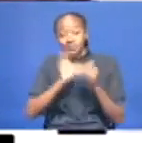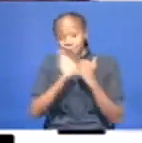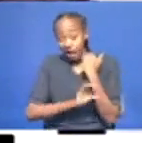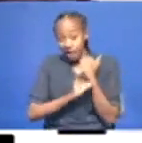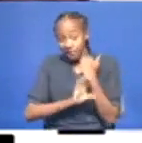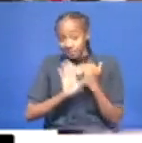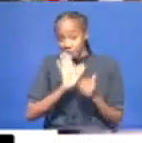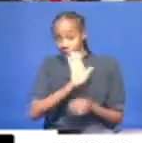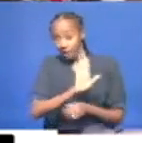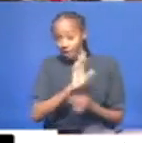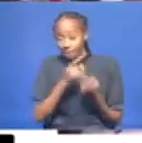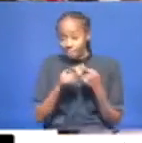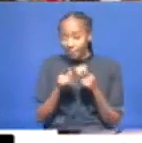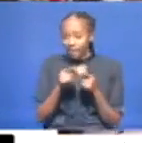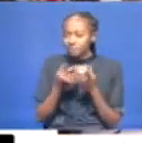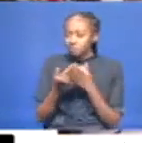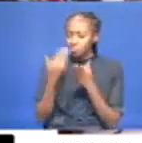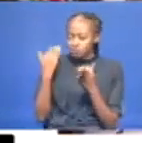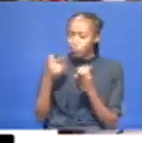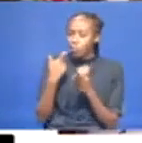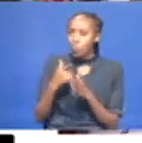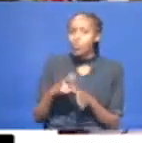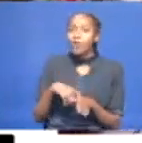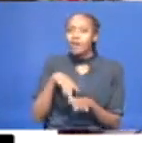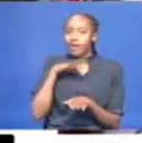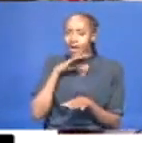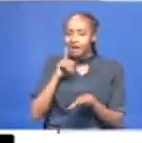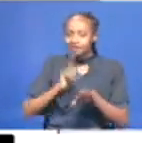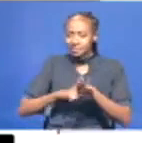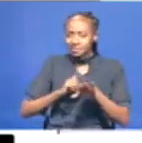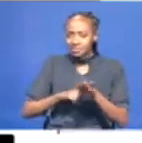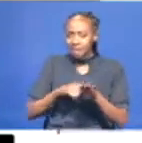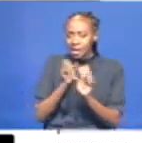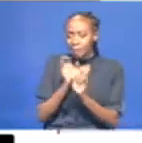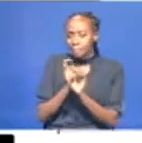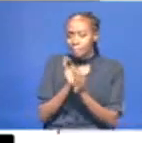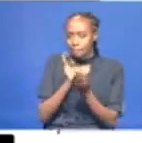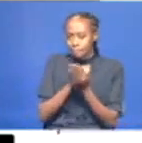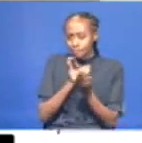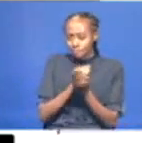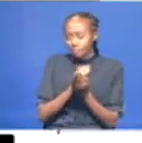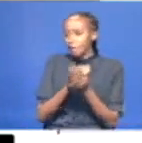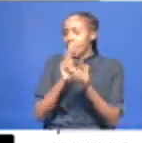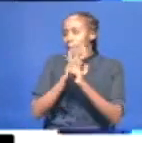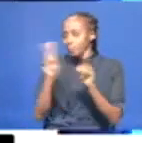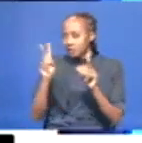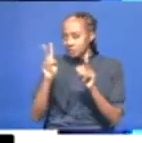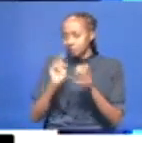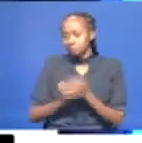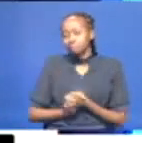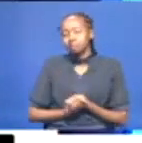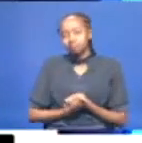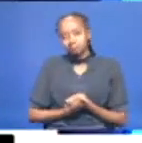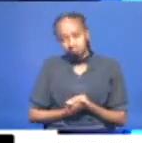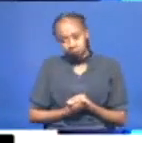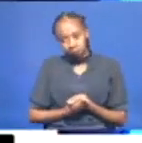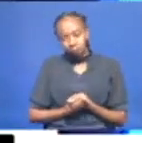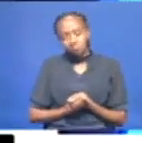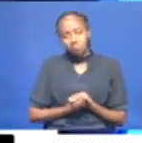Wakenya wane waliopoteza maisha yao wakihifadhi amani nchini mwake mwaka 2000. To the fallen in Sierra